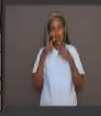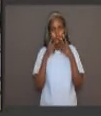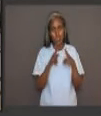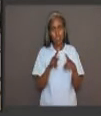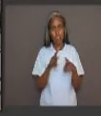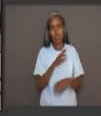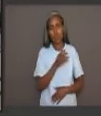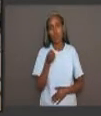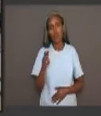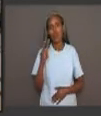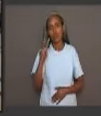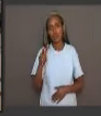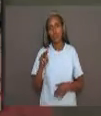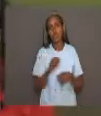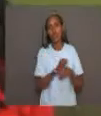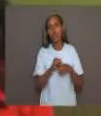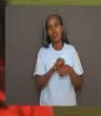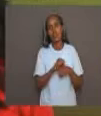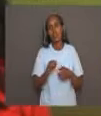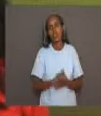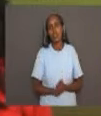or too impractical.